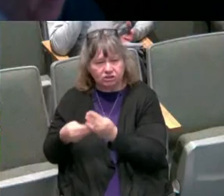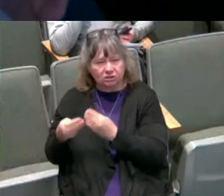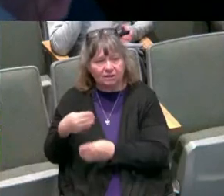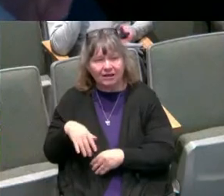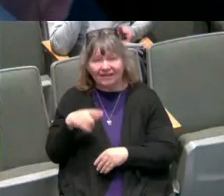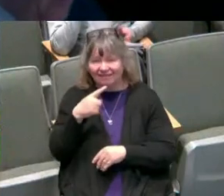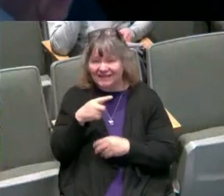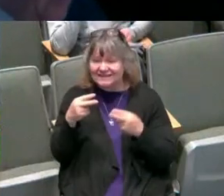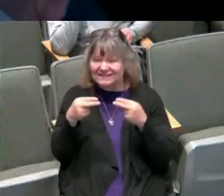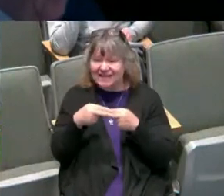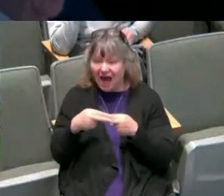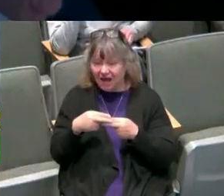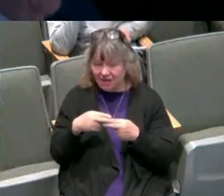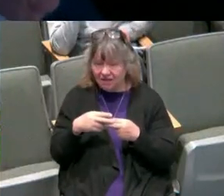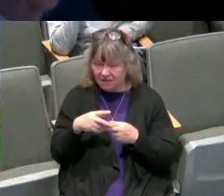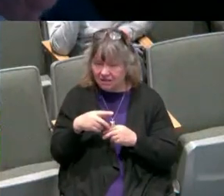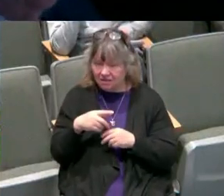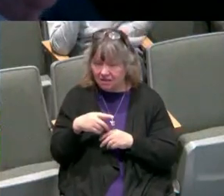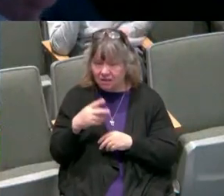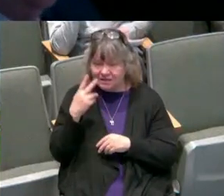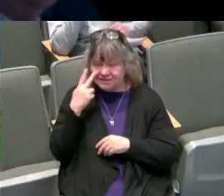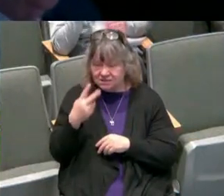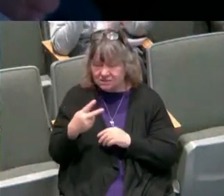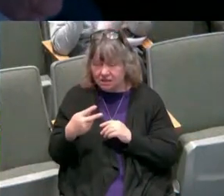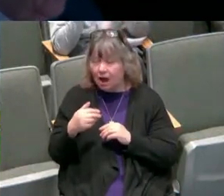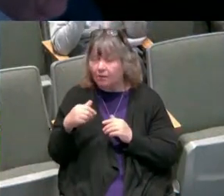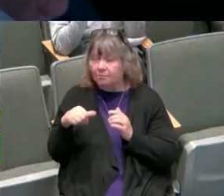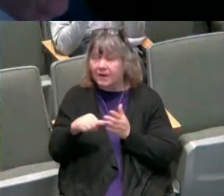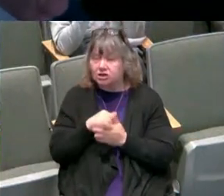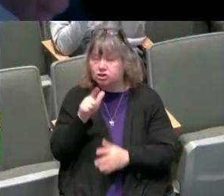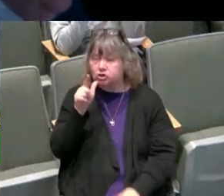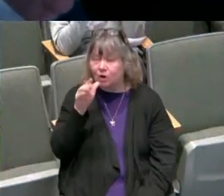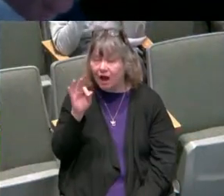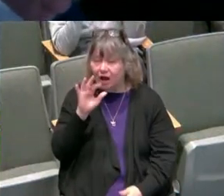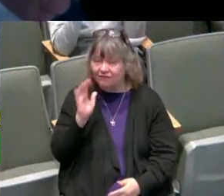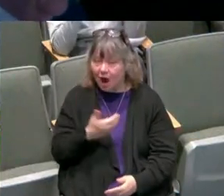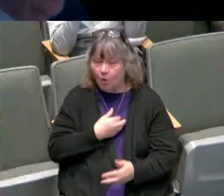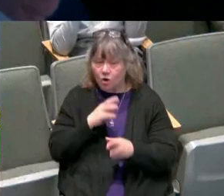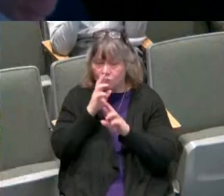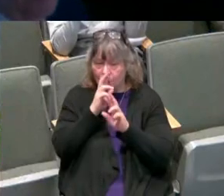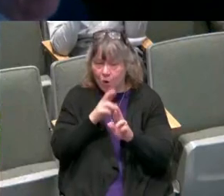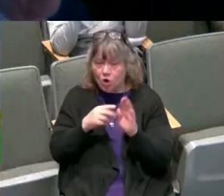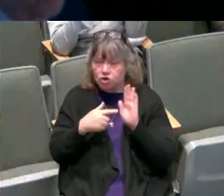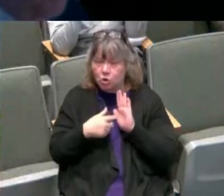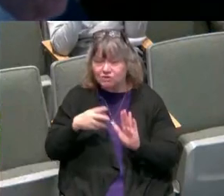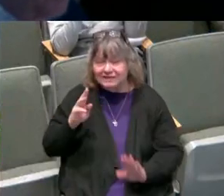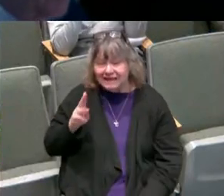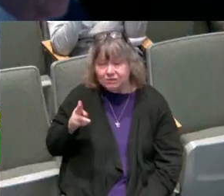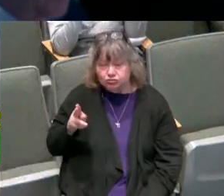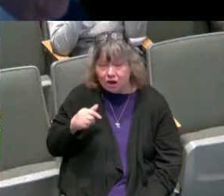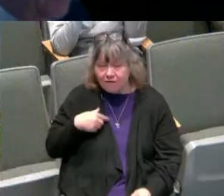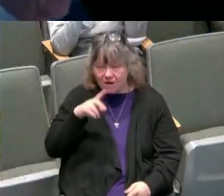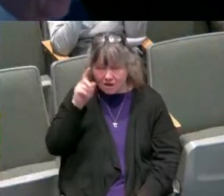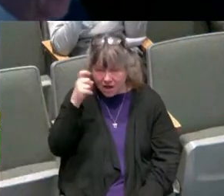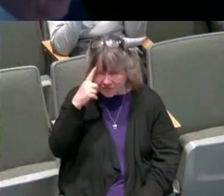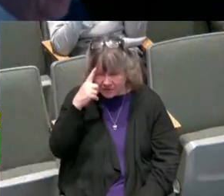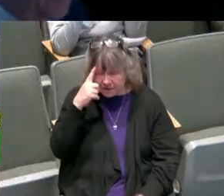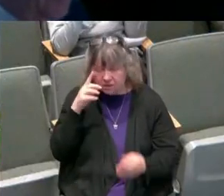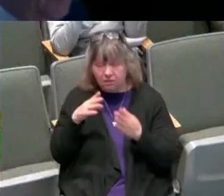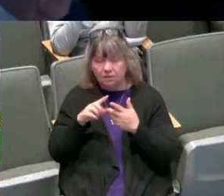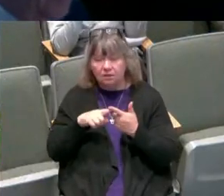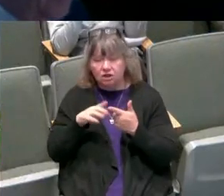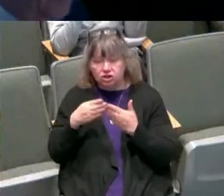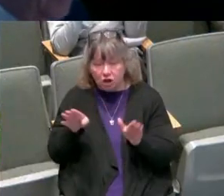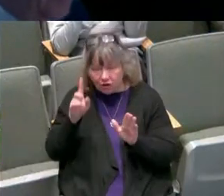the slide on the screen which also which is also shown on page 29 of the appropriation committee report shows the history of government General government